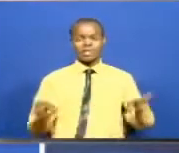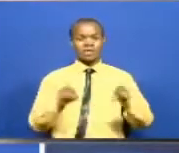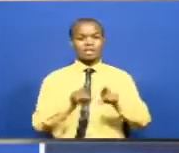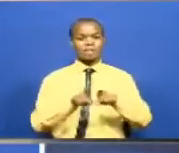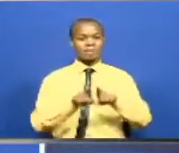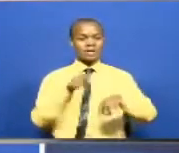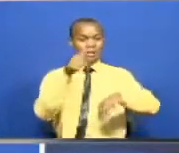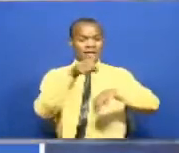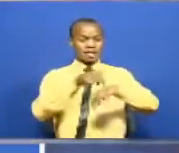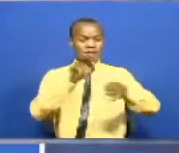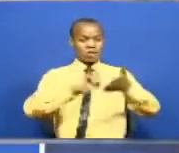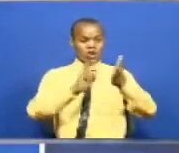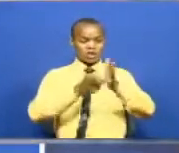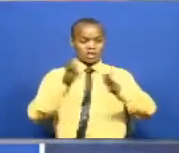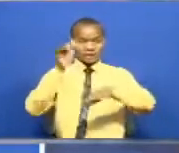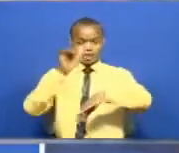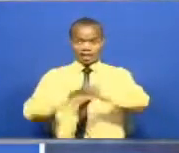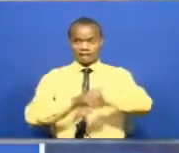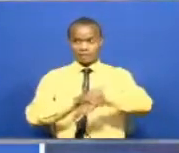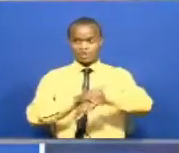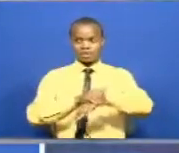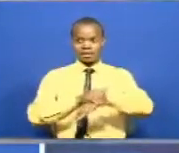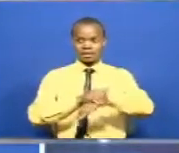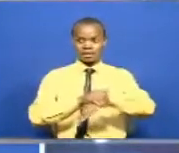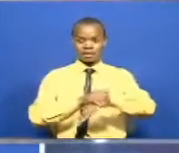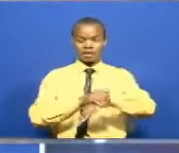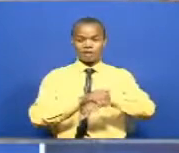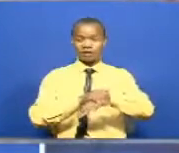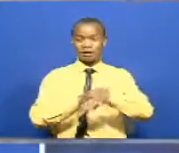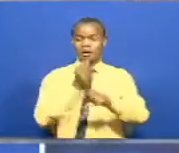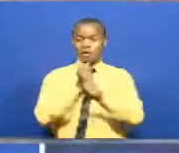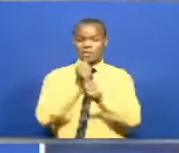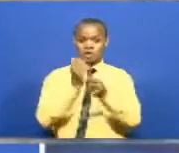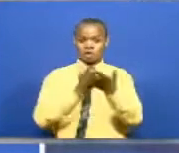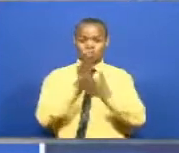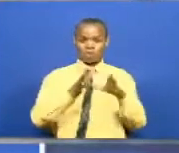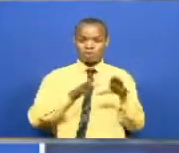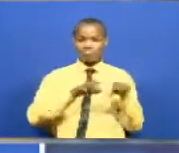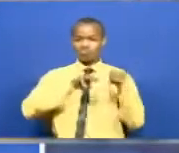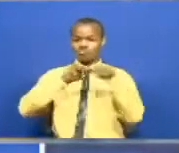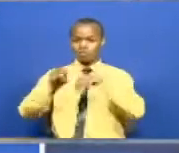then you go to Kisumu to make sure you get equipment from there.